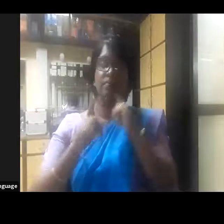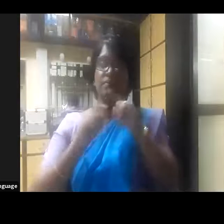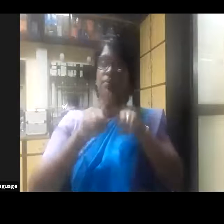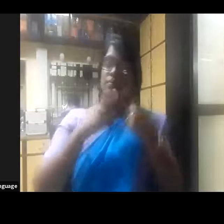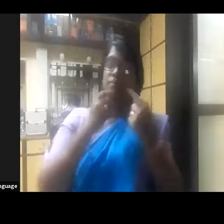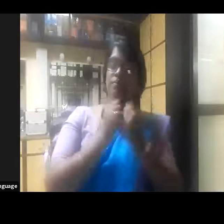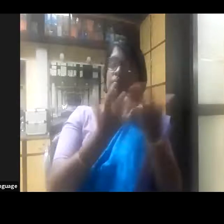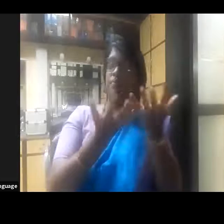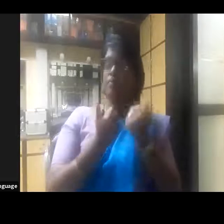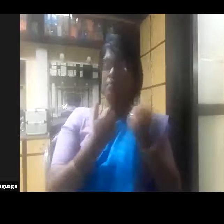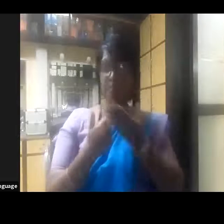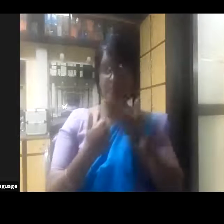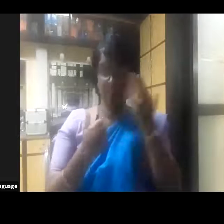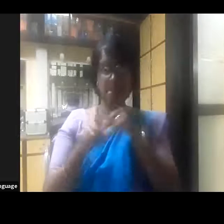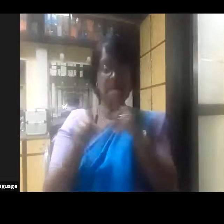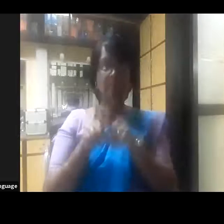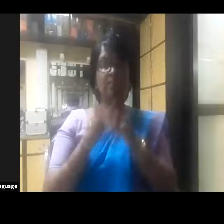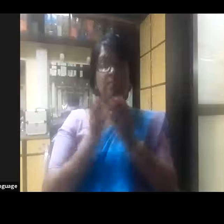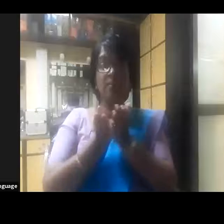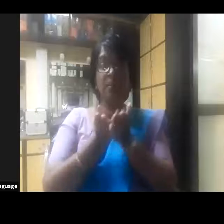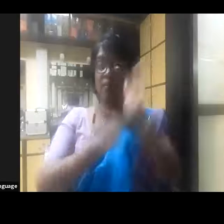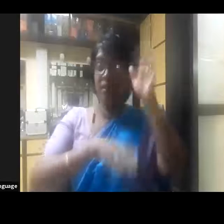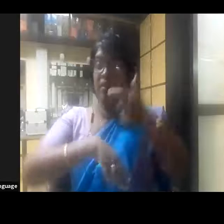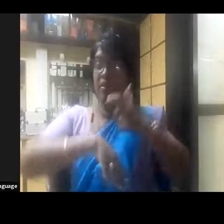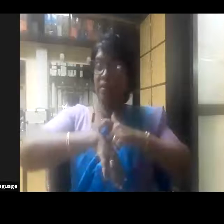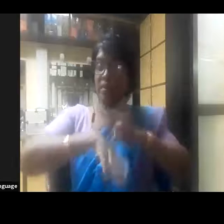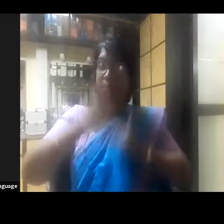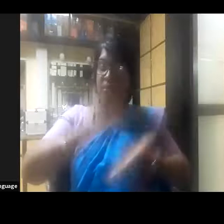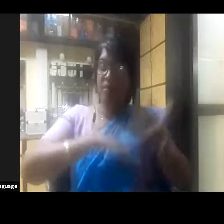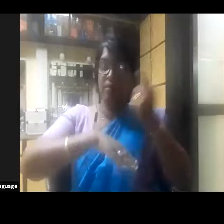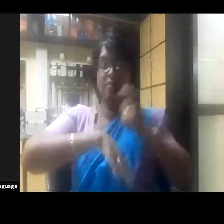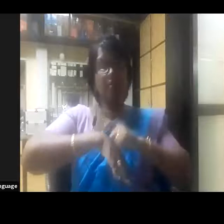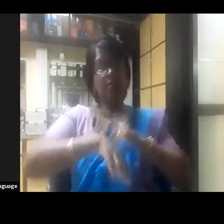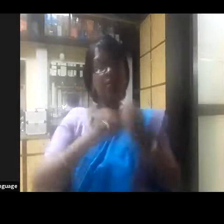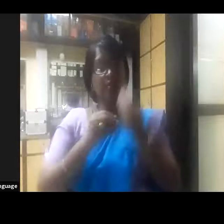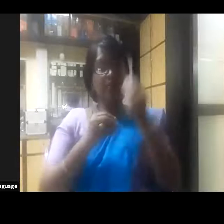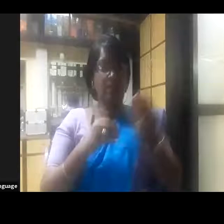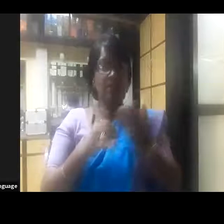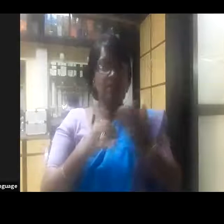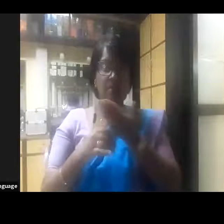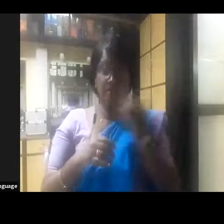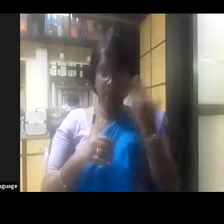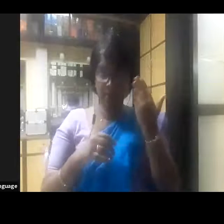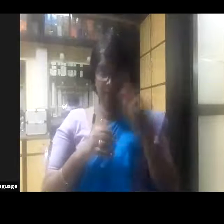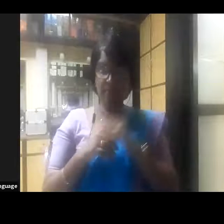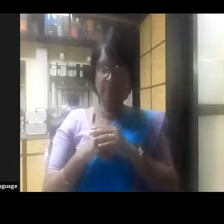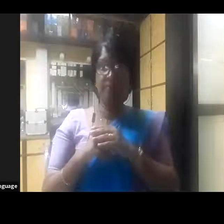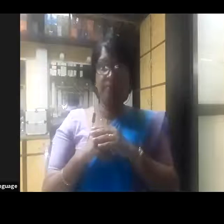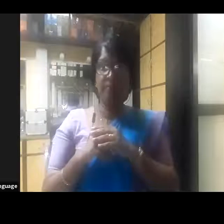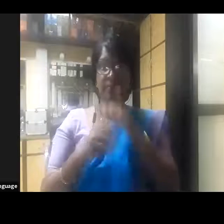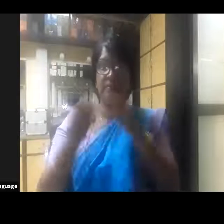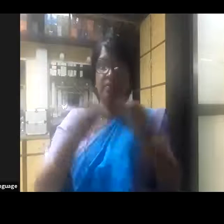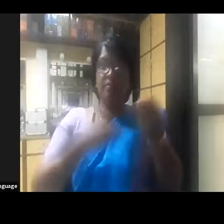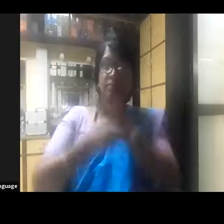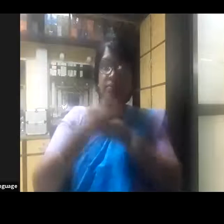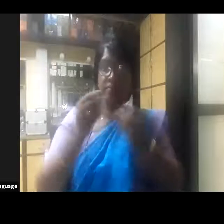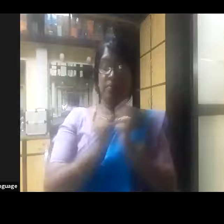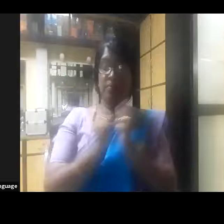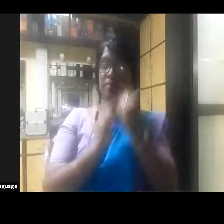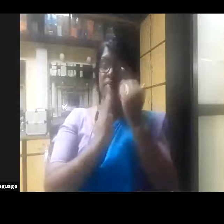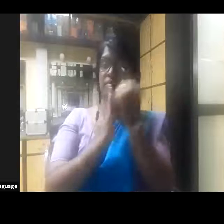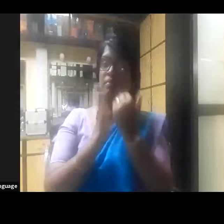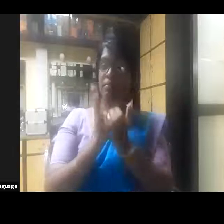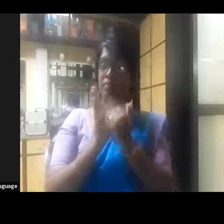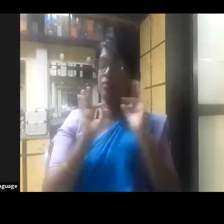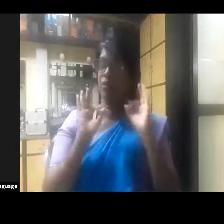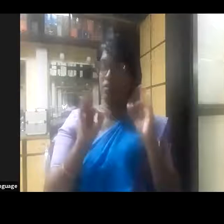etc. Airlines too chipped in to meet the customer requirements. Logistic companies also stepped up